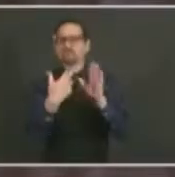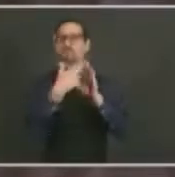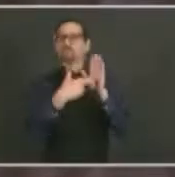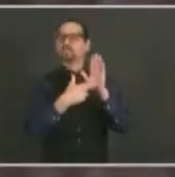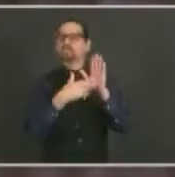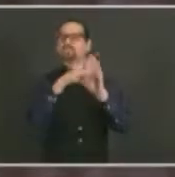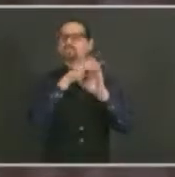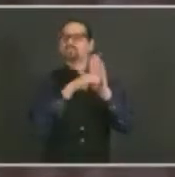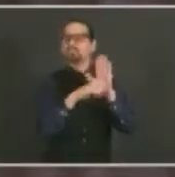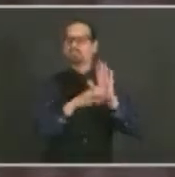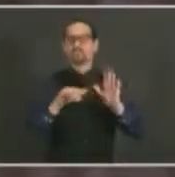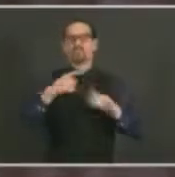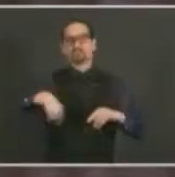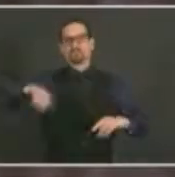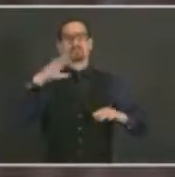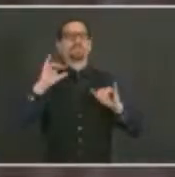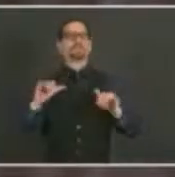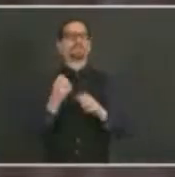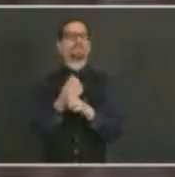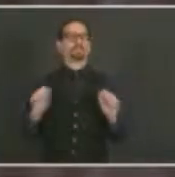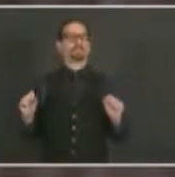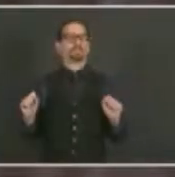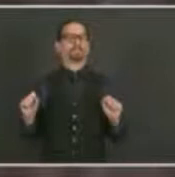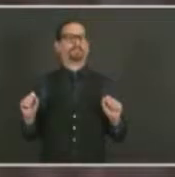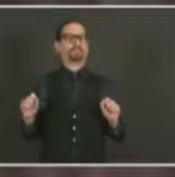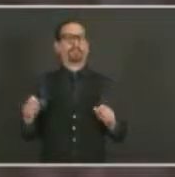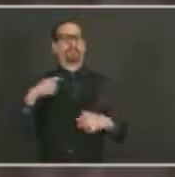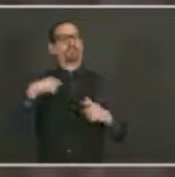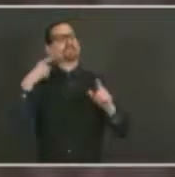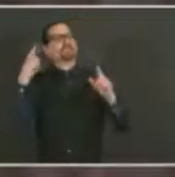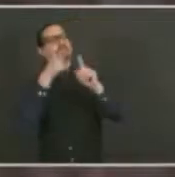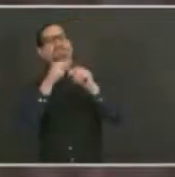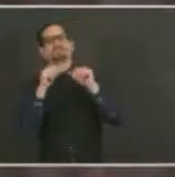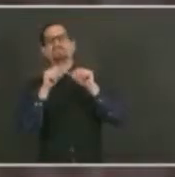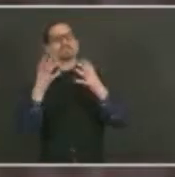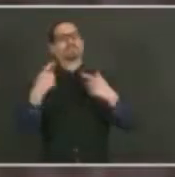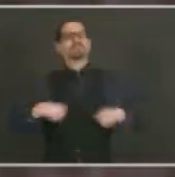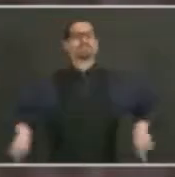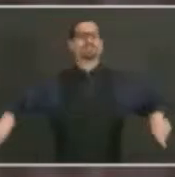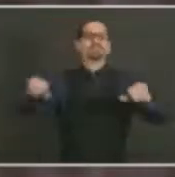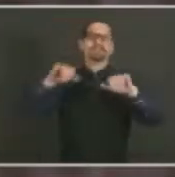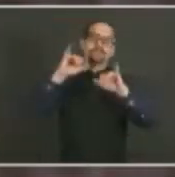Our goal continues to be keeping people safe and out of the hospital.